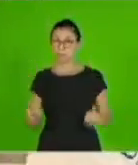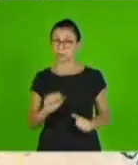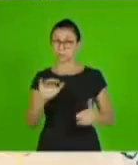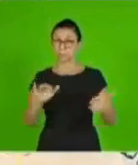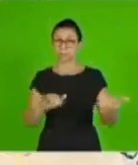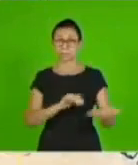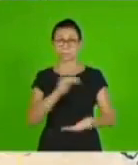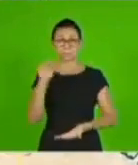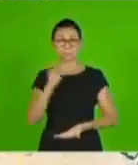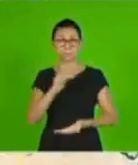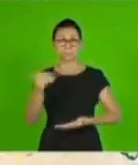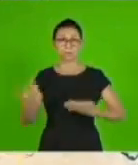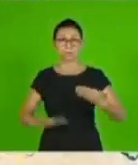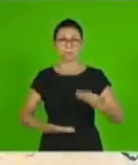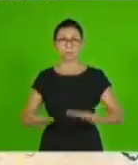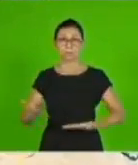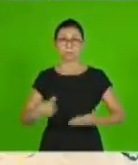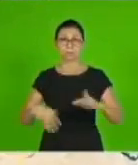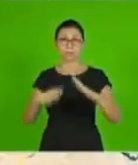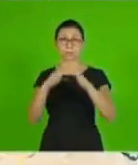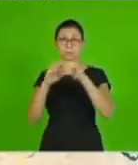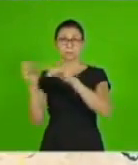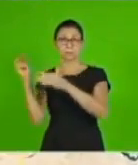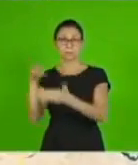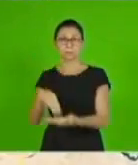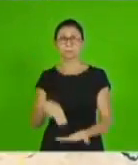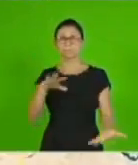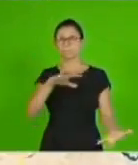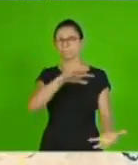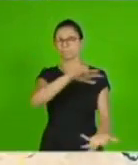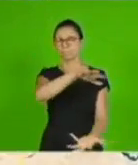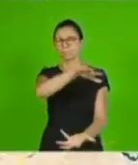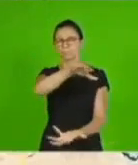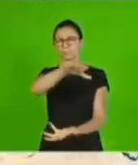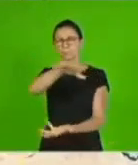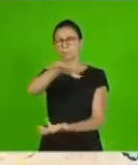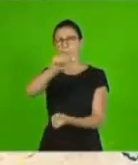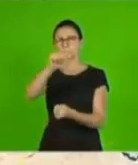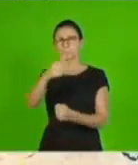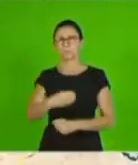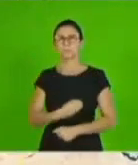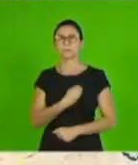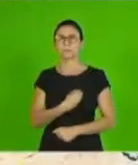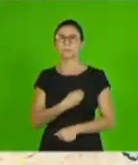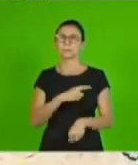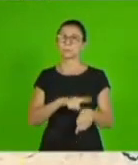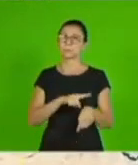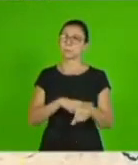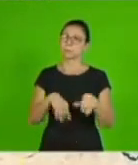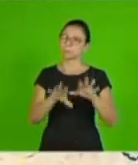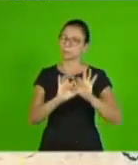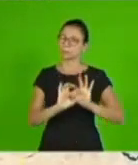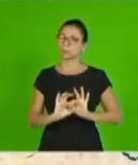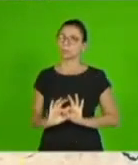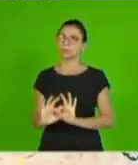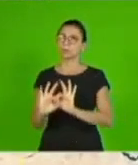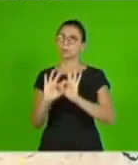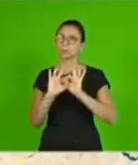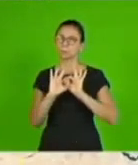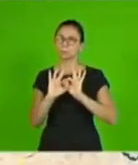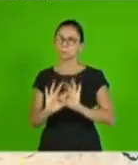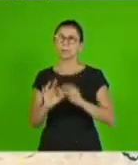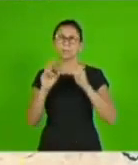through the system of satellite transmission. All of the members of the Maranatha Christian Church live